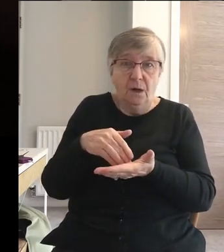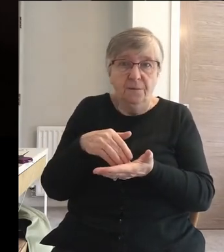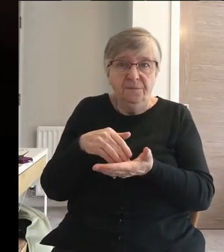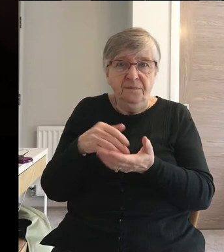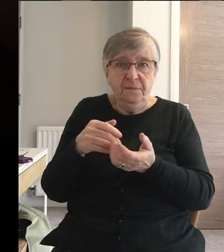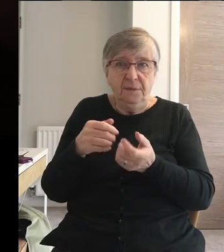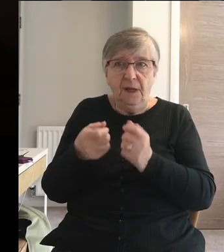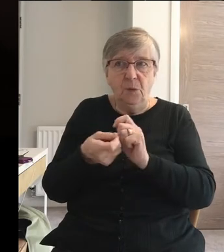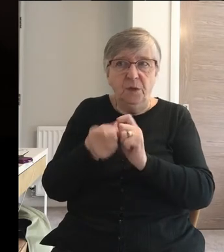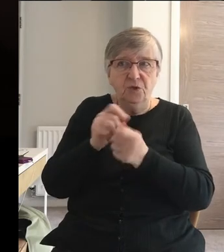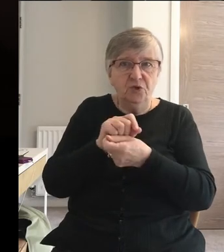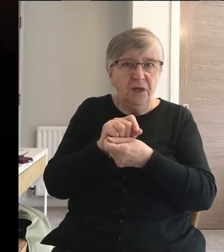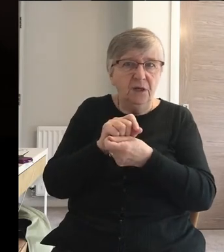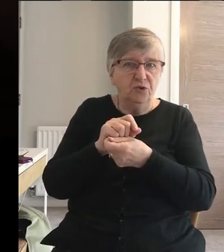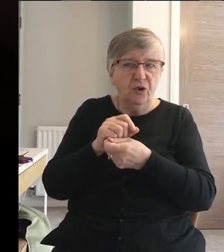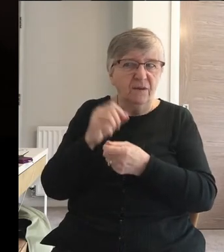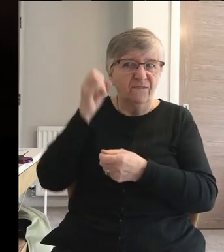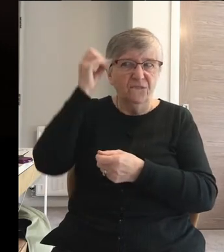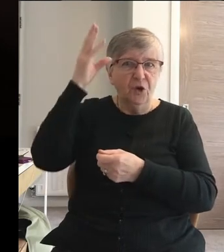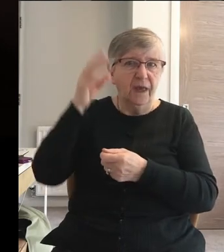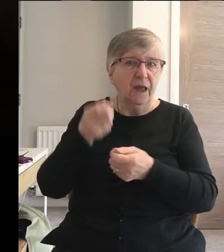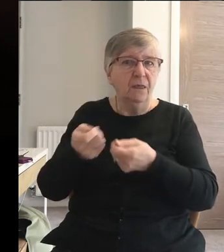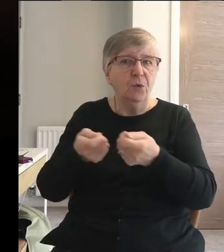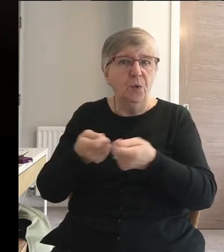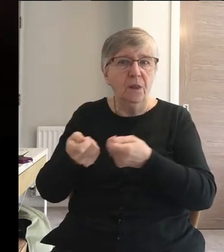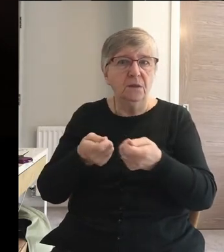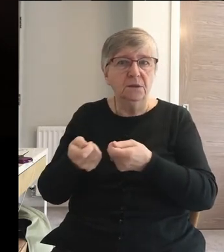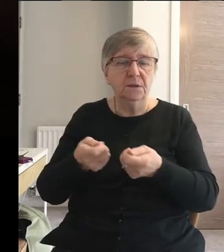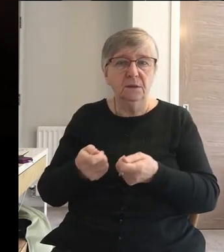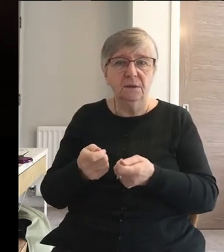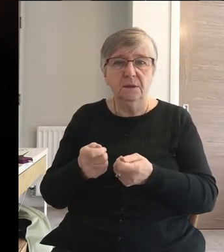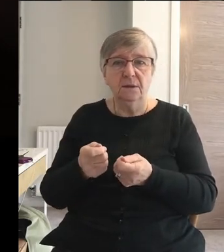bending or disregarding the rules.